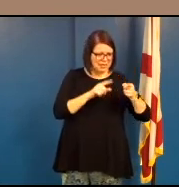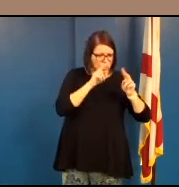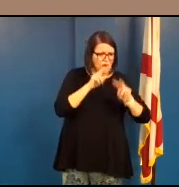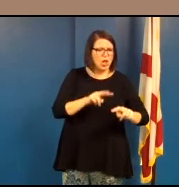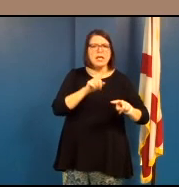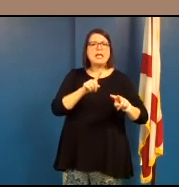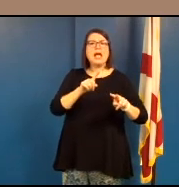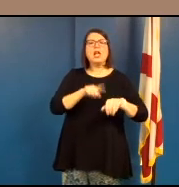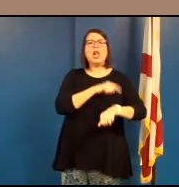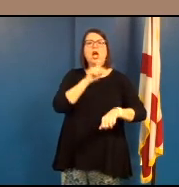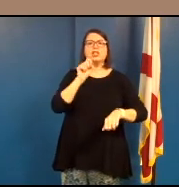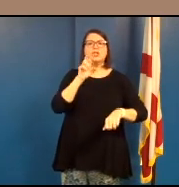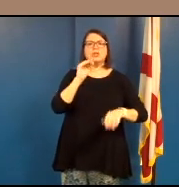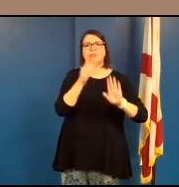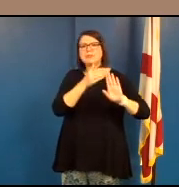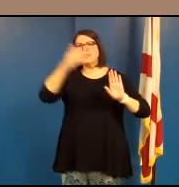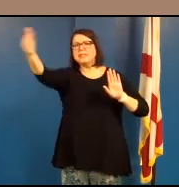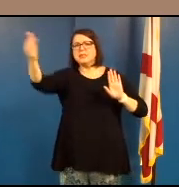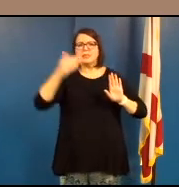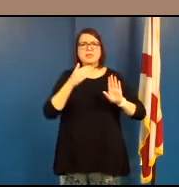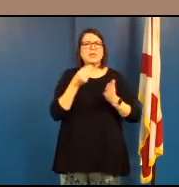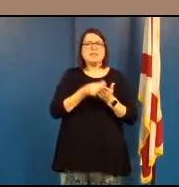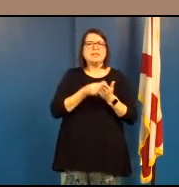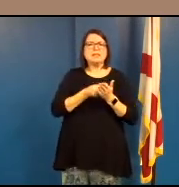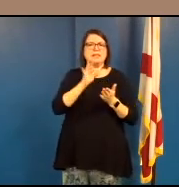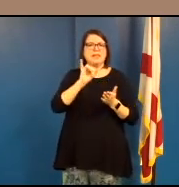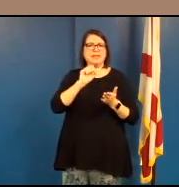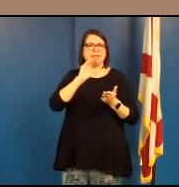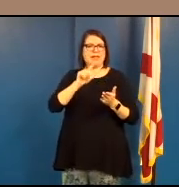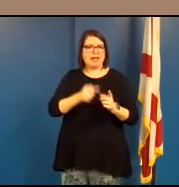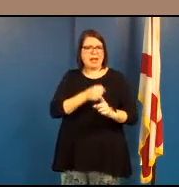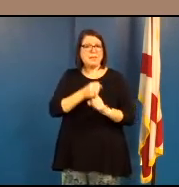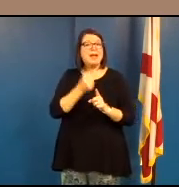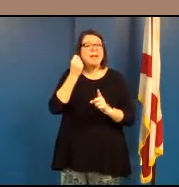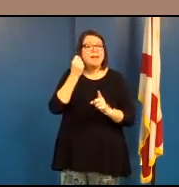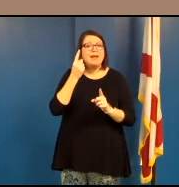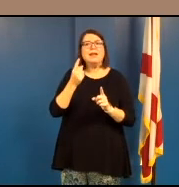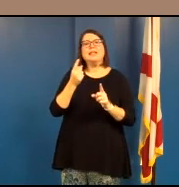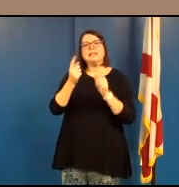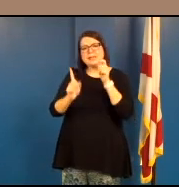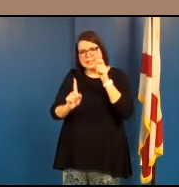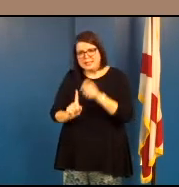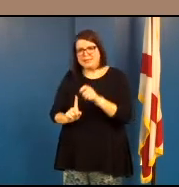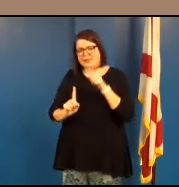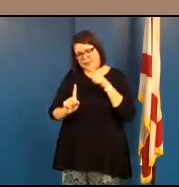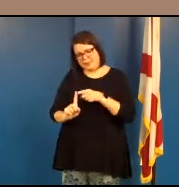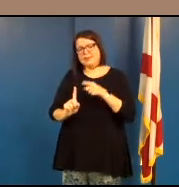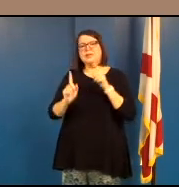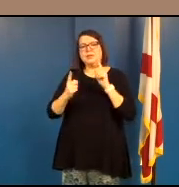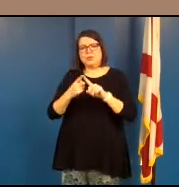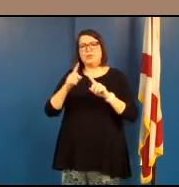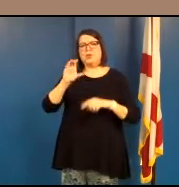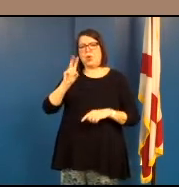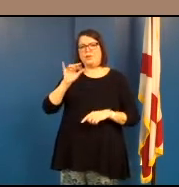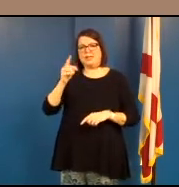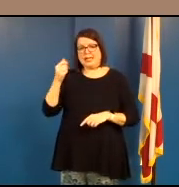impact. But what does it look like moving forward regarding COVID-19? For fiscal year 2021, they estimate that